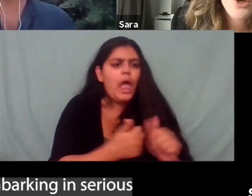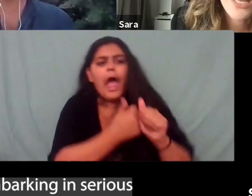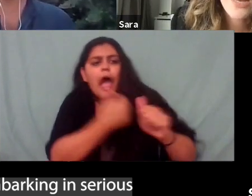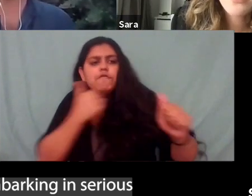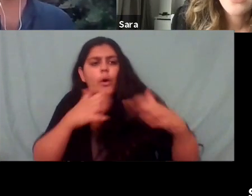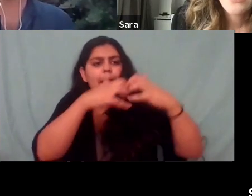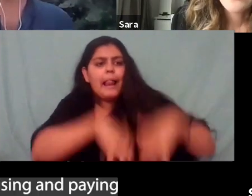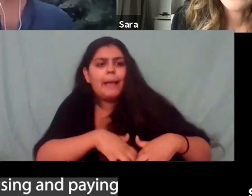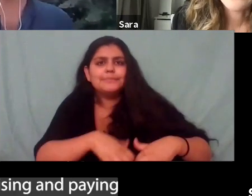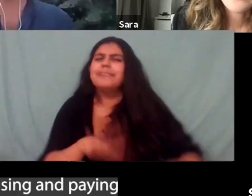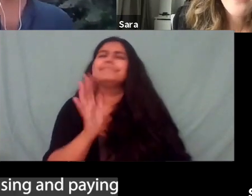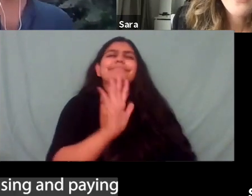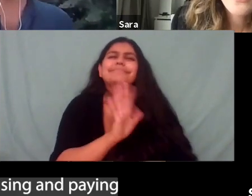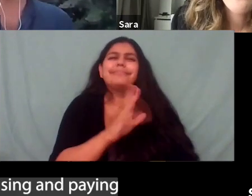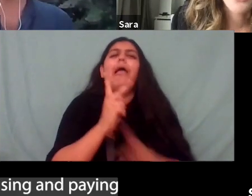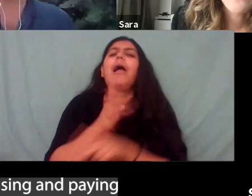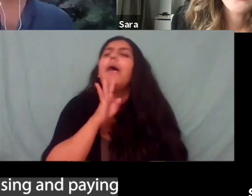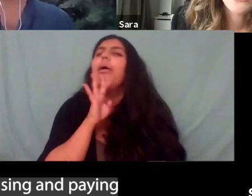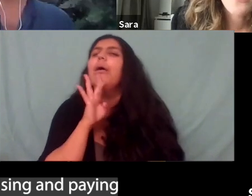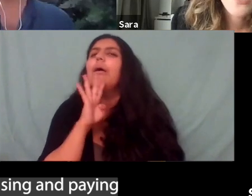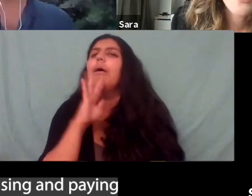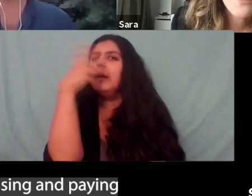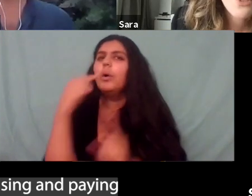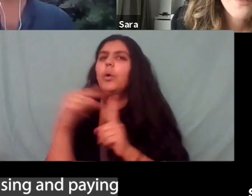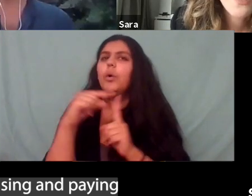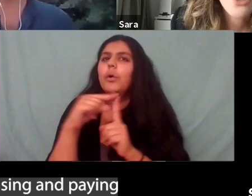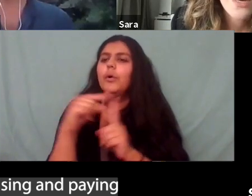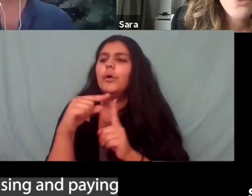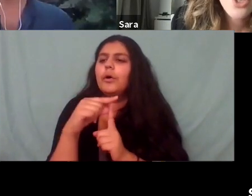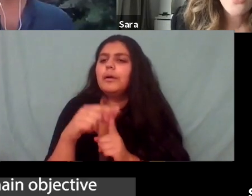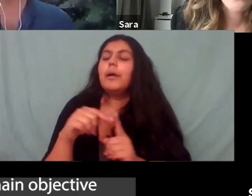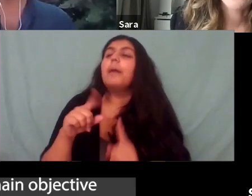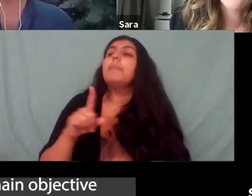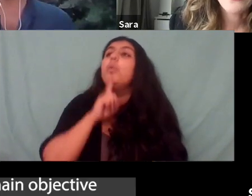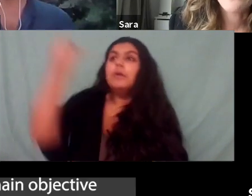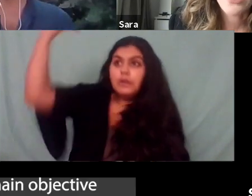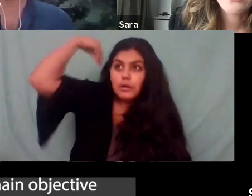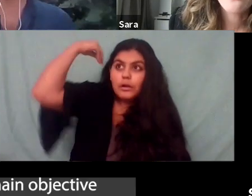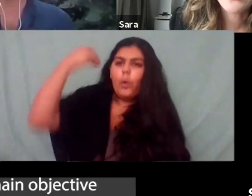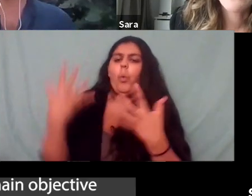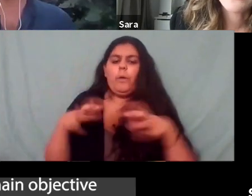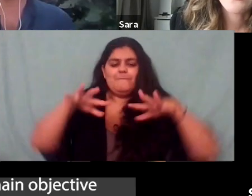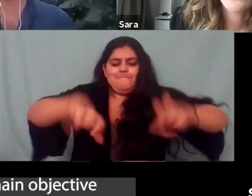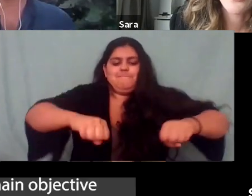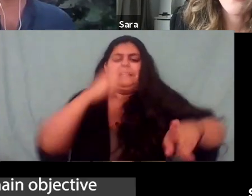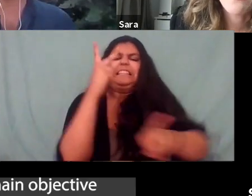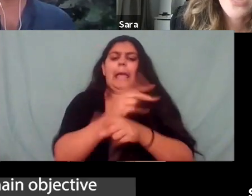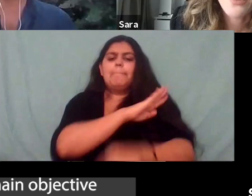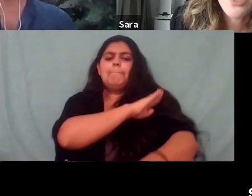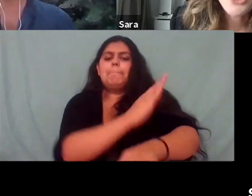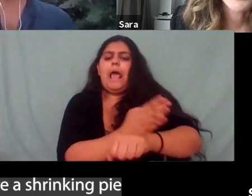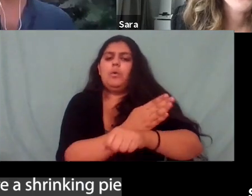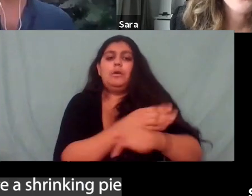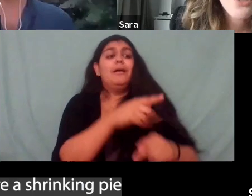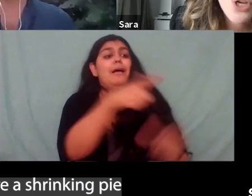avoiding the collapse, they kept promising and paying lip service to change, while their main objective was to maintain their grip on